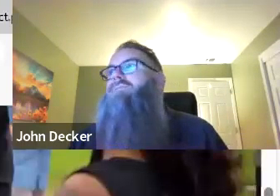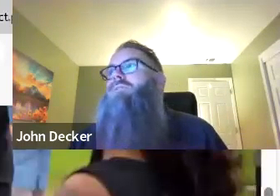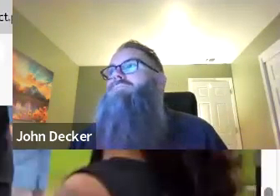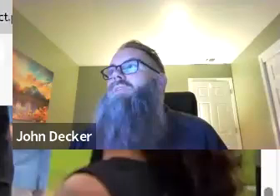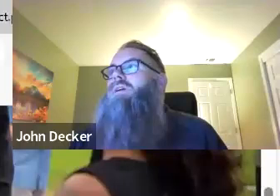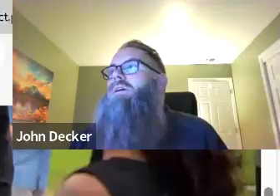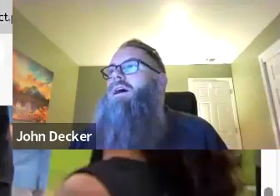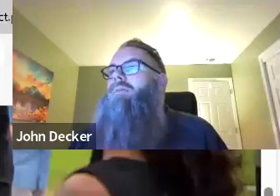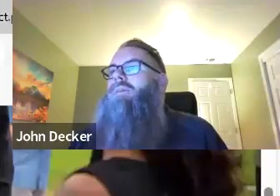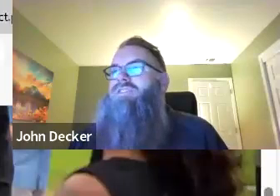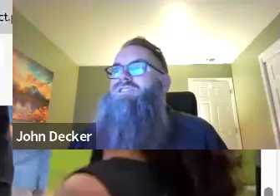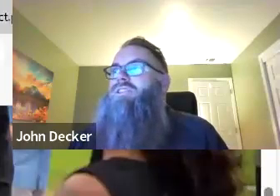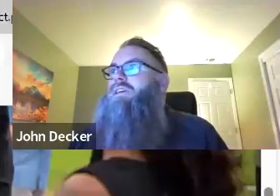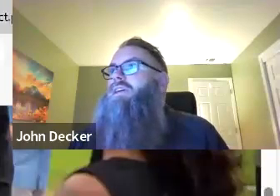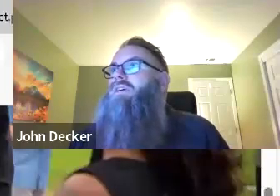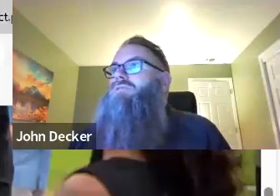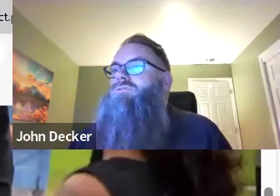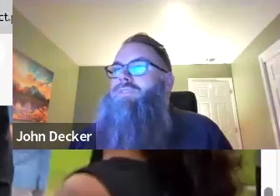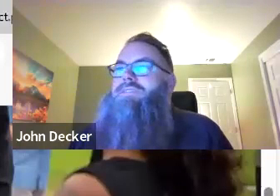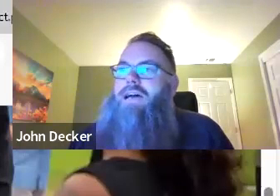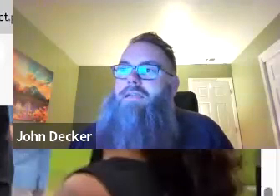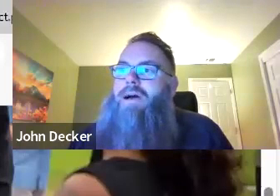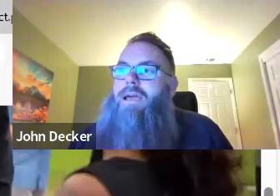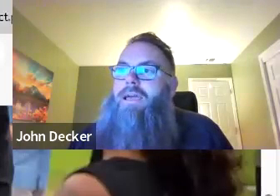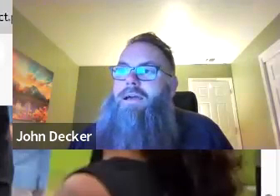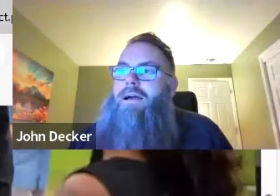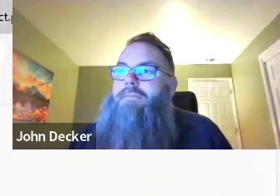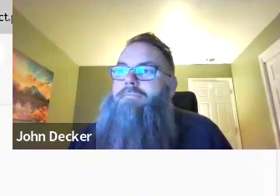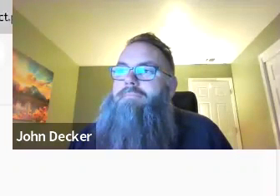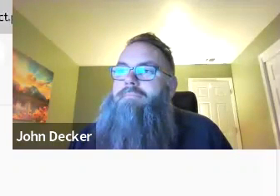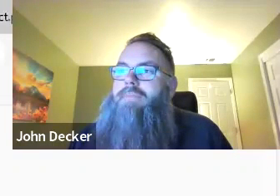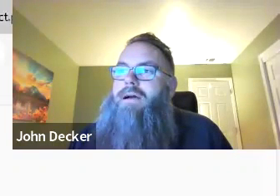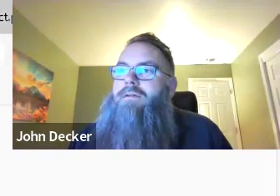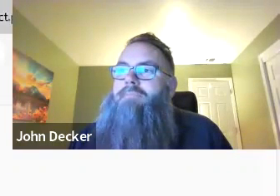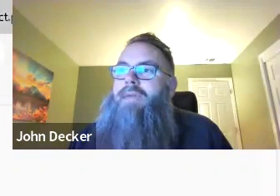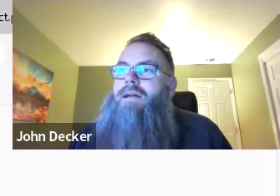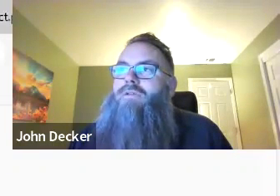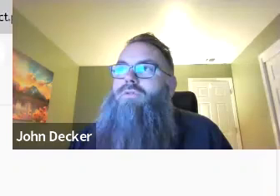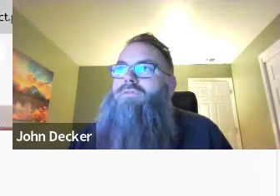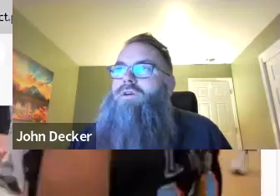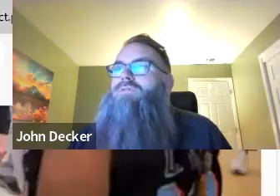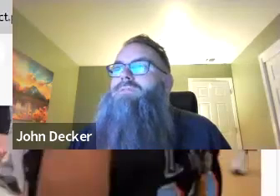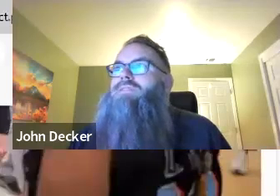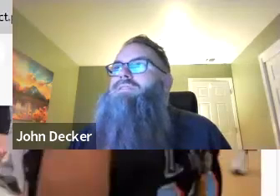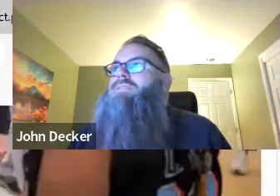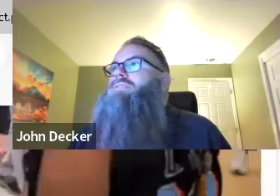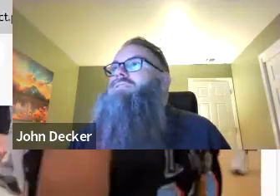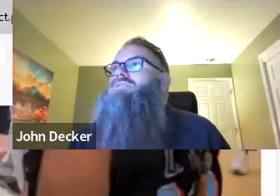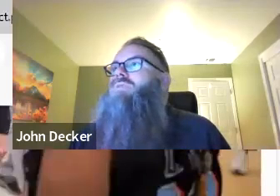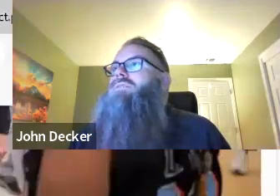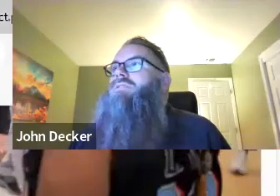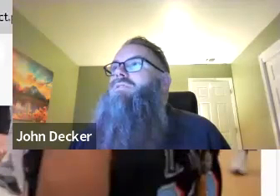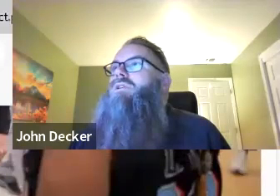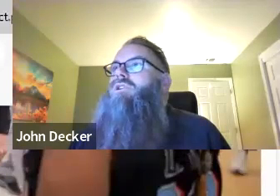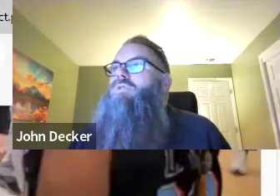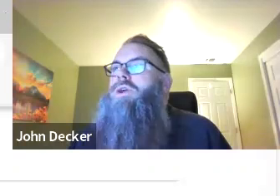to the governor. Additionally, it can also be done by mail or phone, but this is the easiest